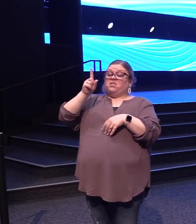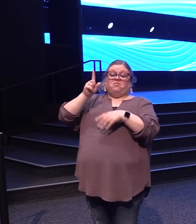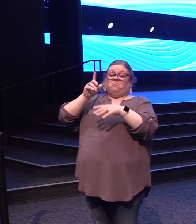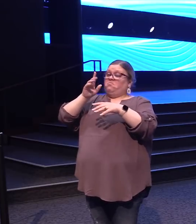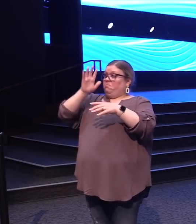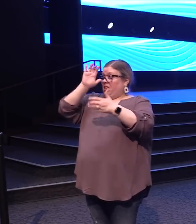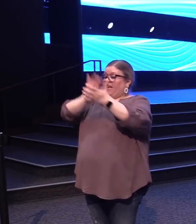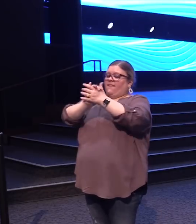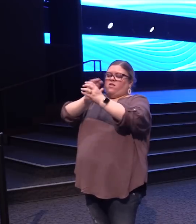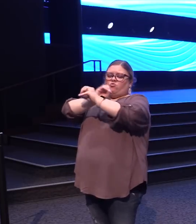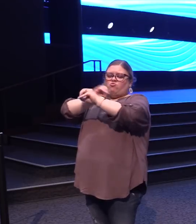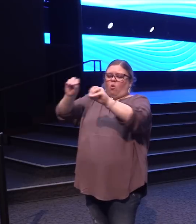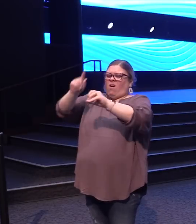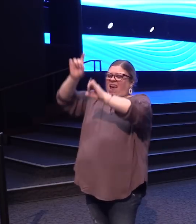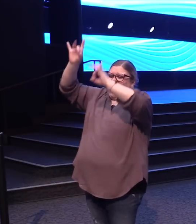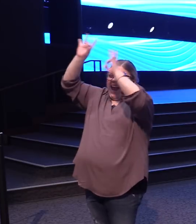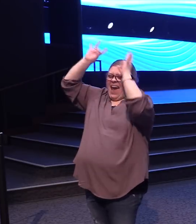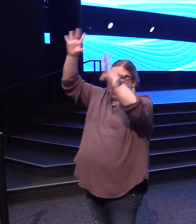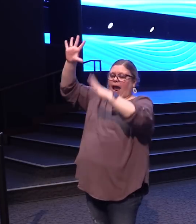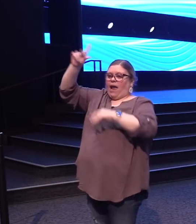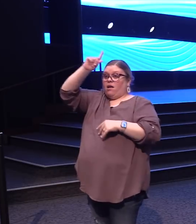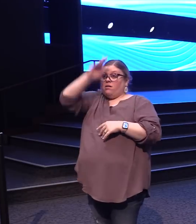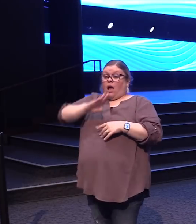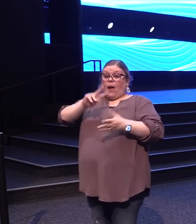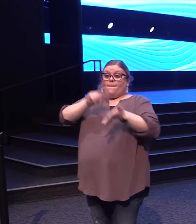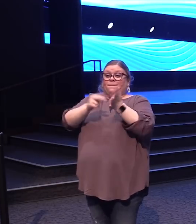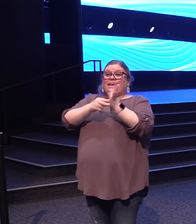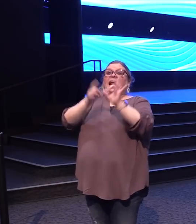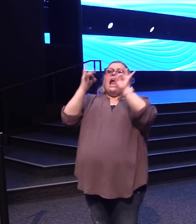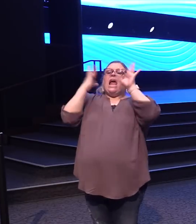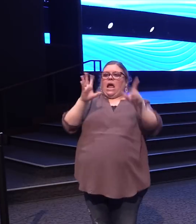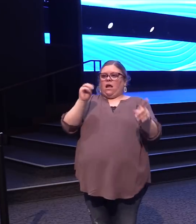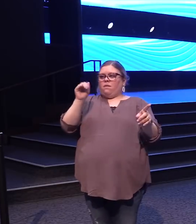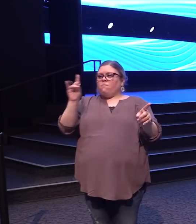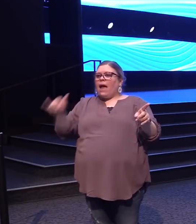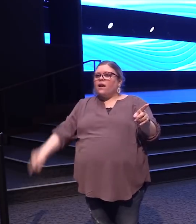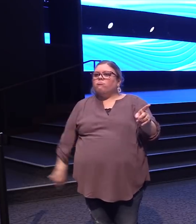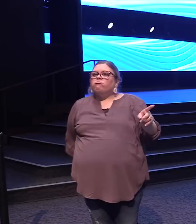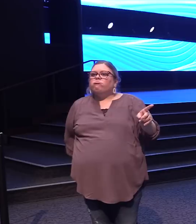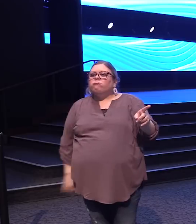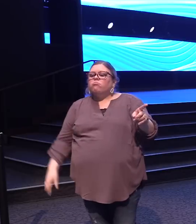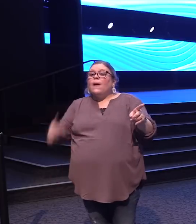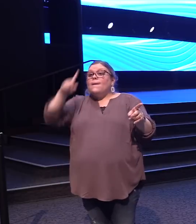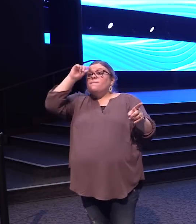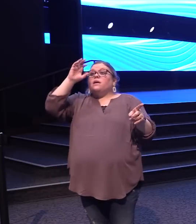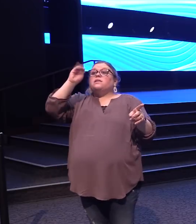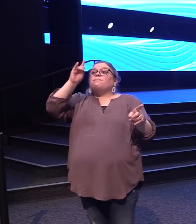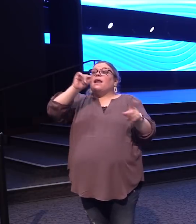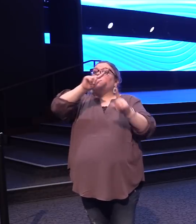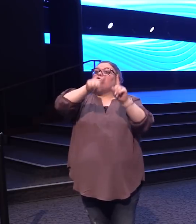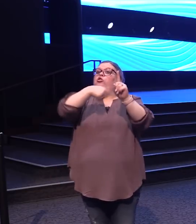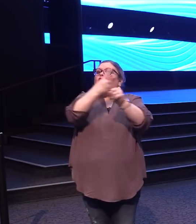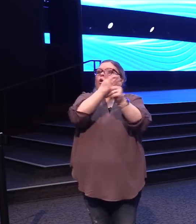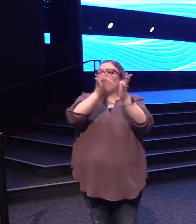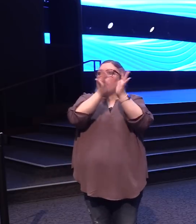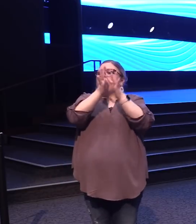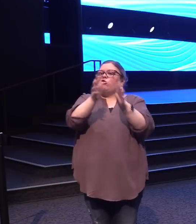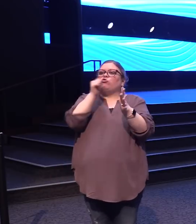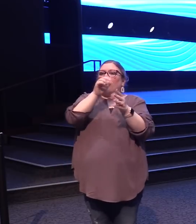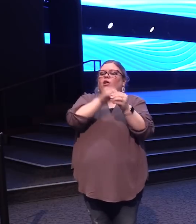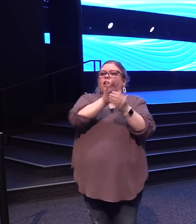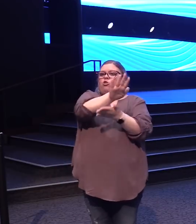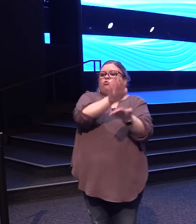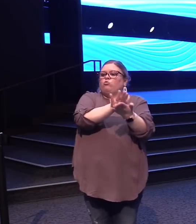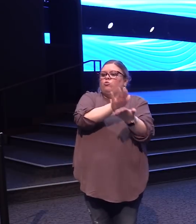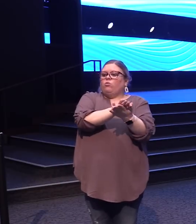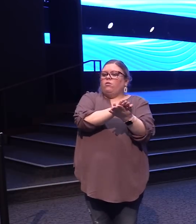atheist who hated God and therefore hated Madeline, because Madeline was the only Christian girl in this school,